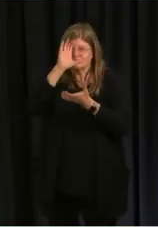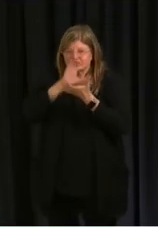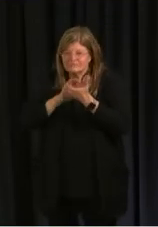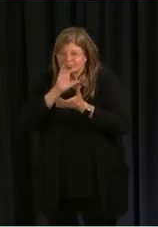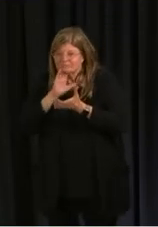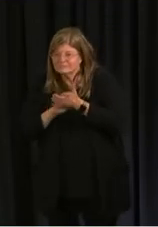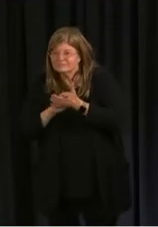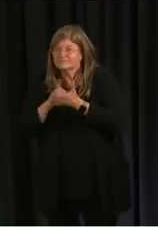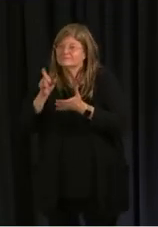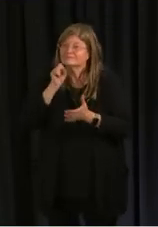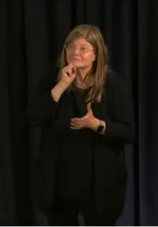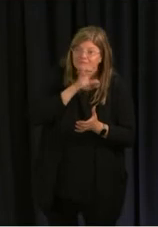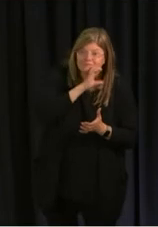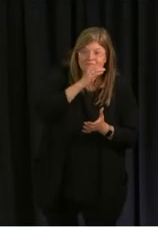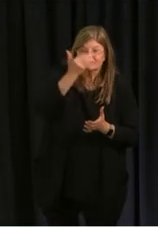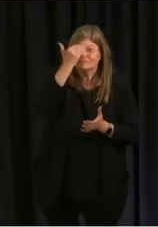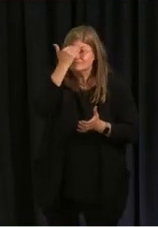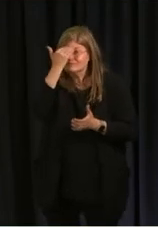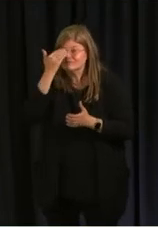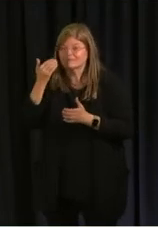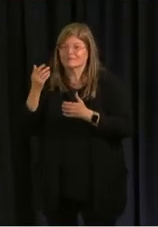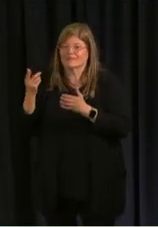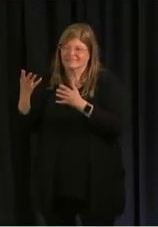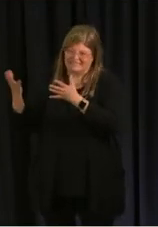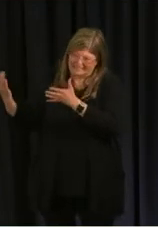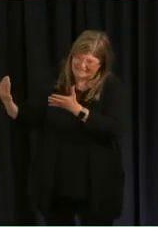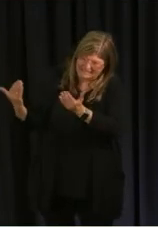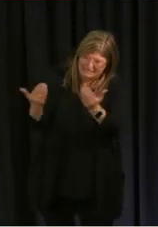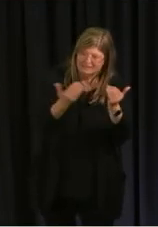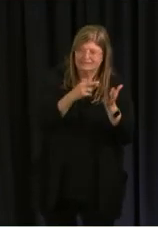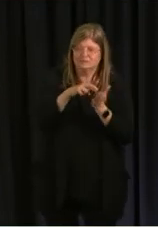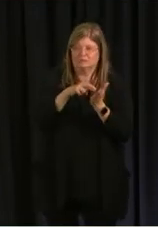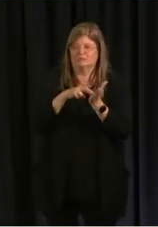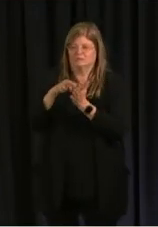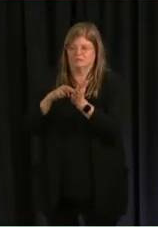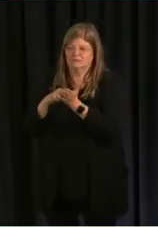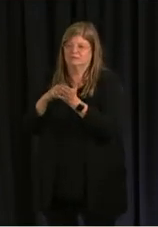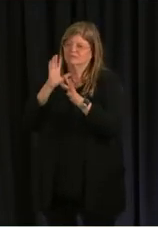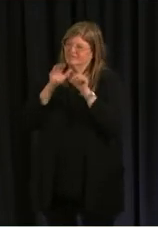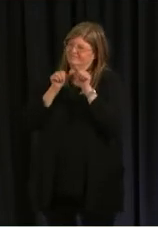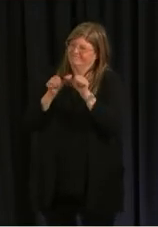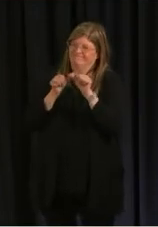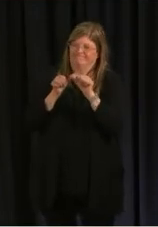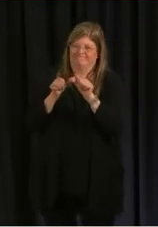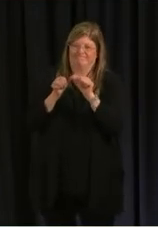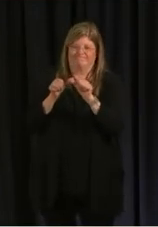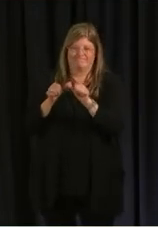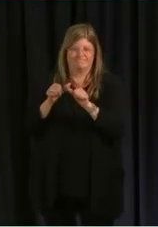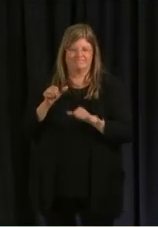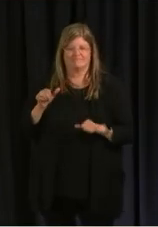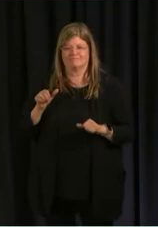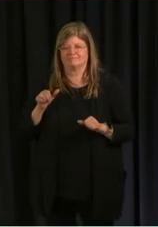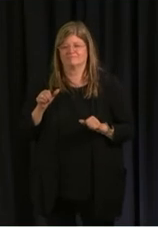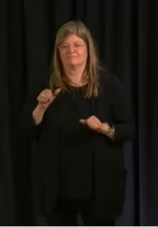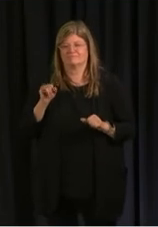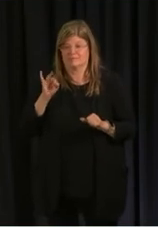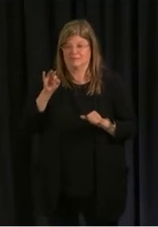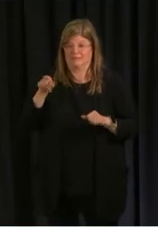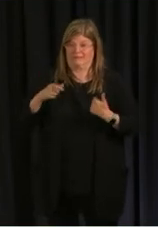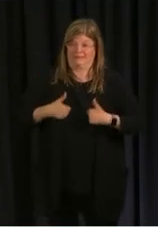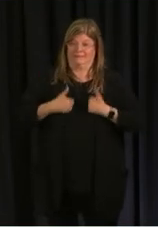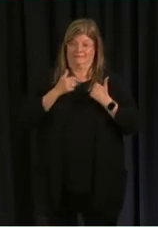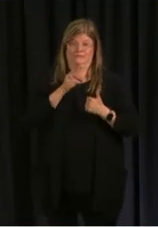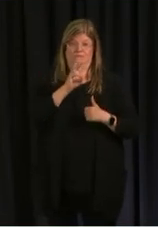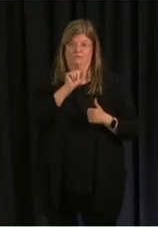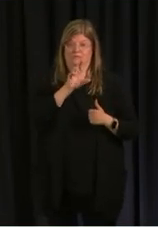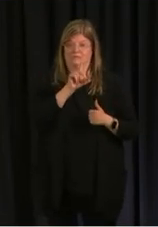that they know to get registered. So that Senior Vaccine Buddy program will be continuing If you live in Ward 7 and 8 and